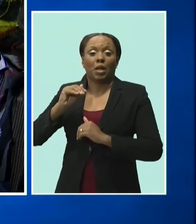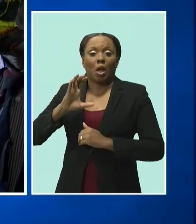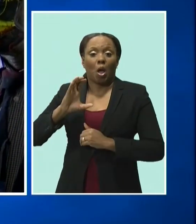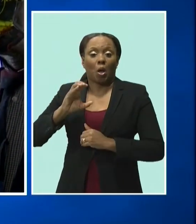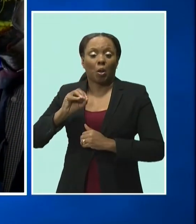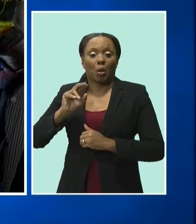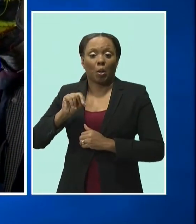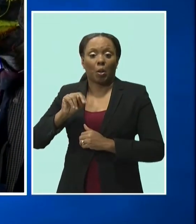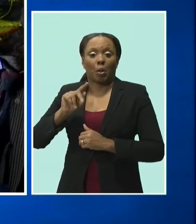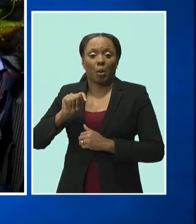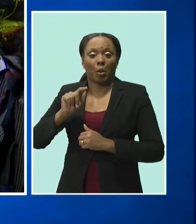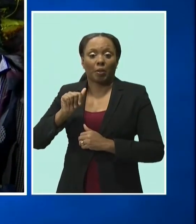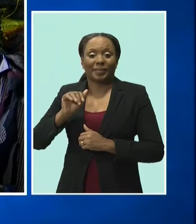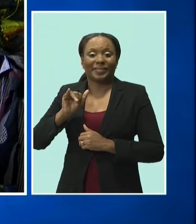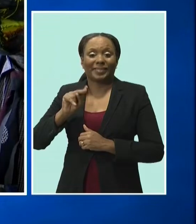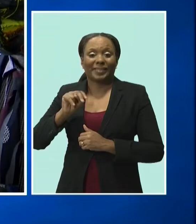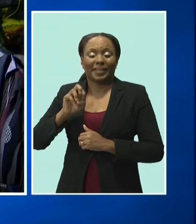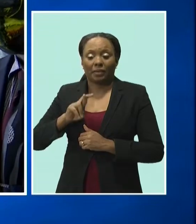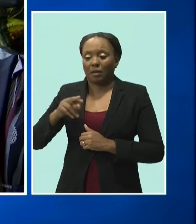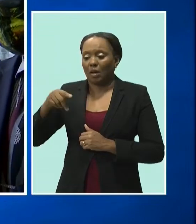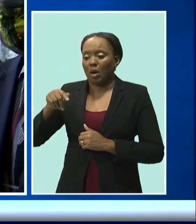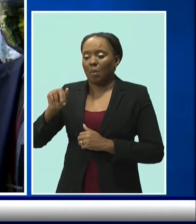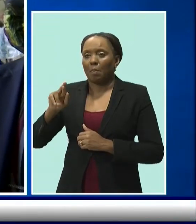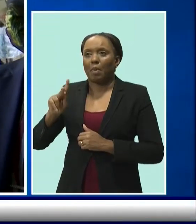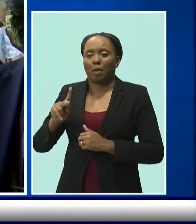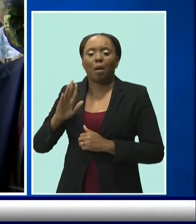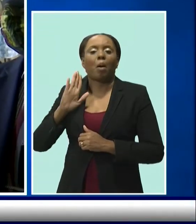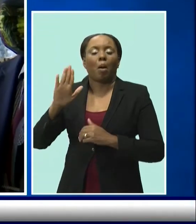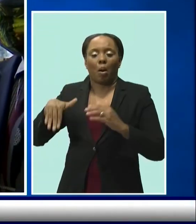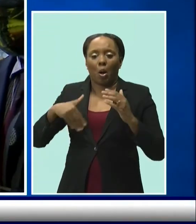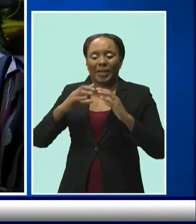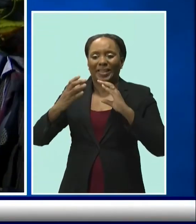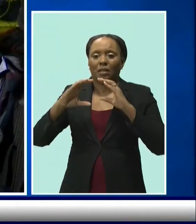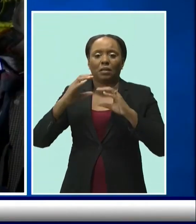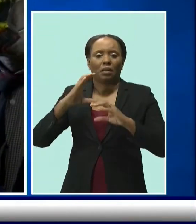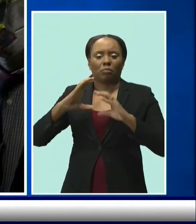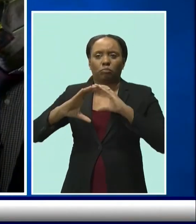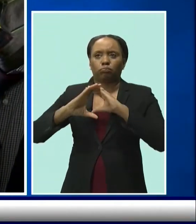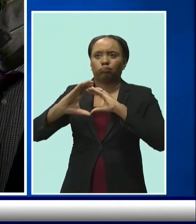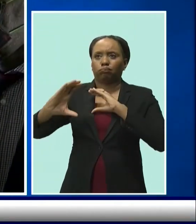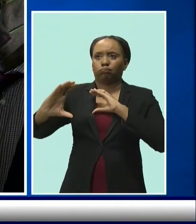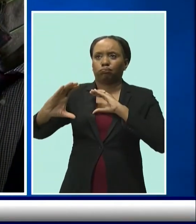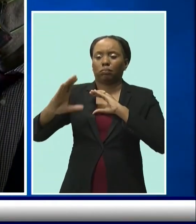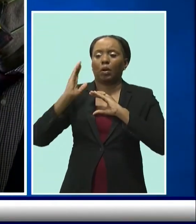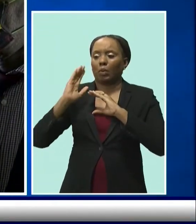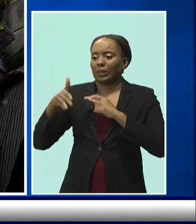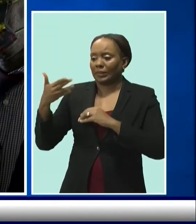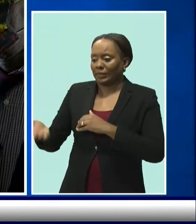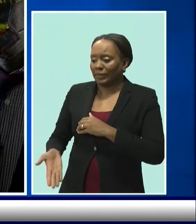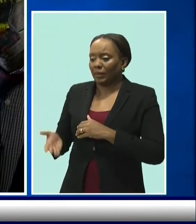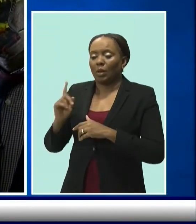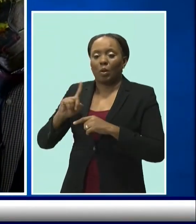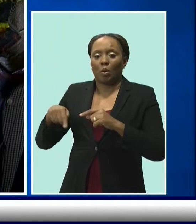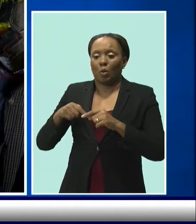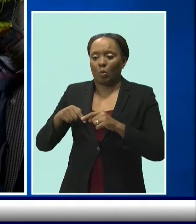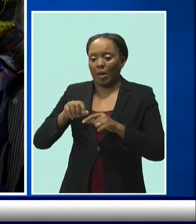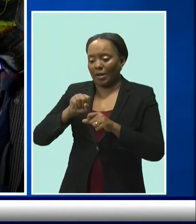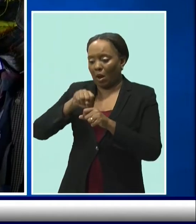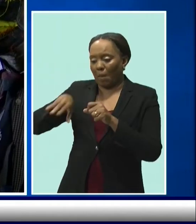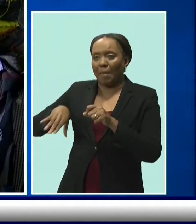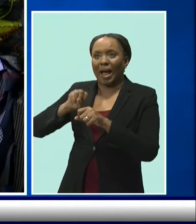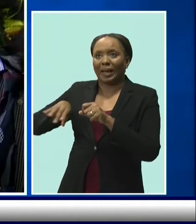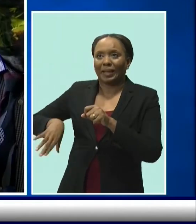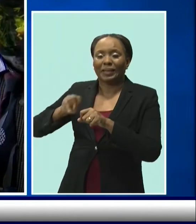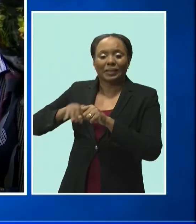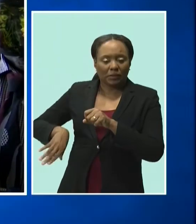Roads now a container park, so all of the containers will go to the container park. Once the houses come out, we will have that container park then to use as storage